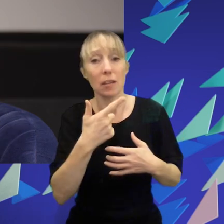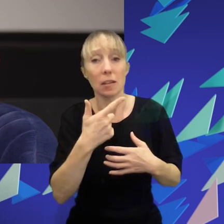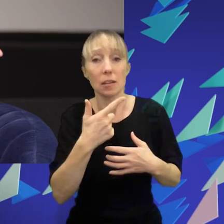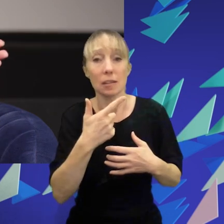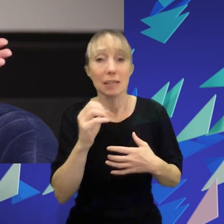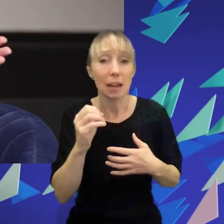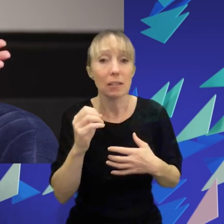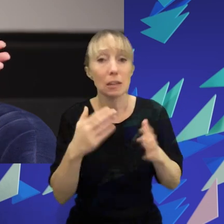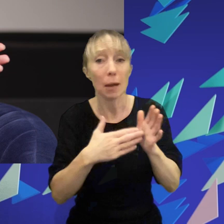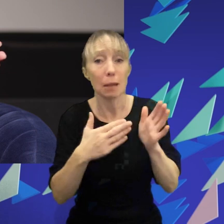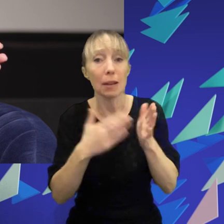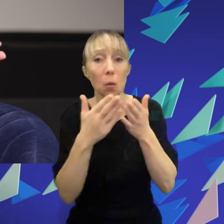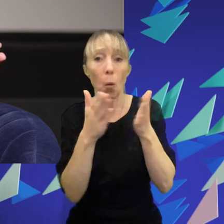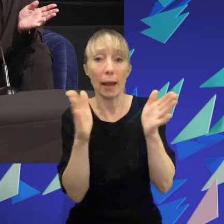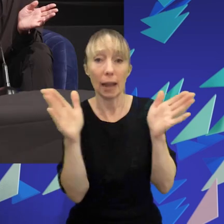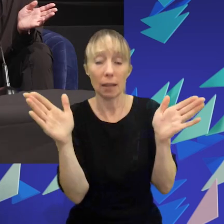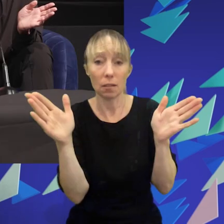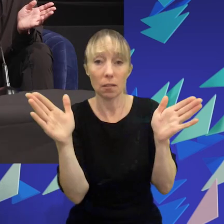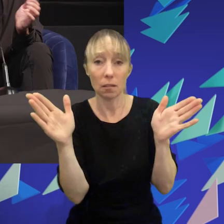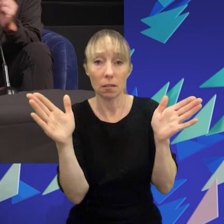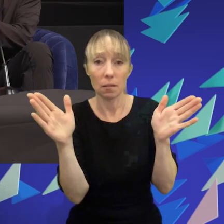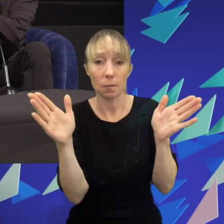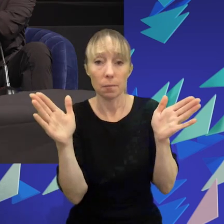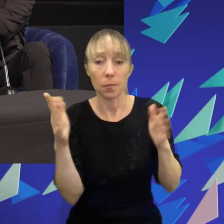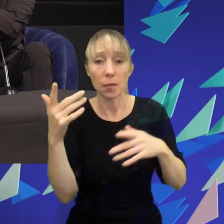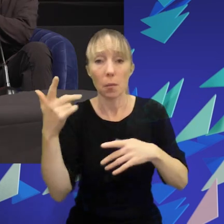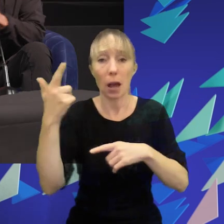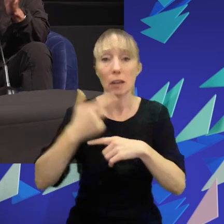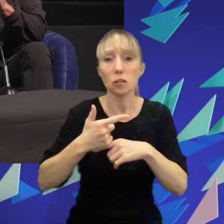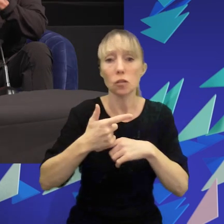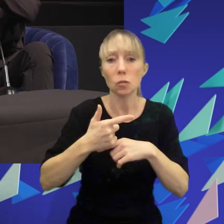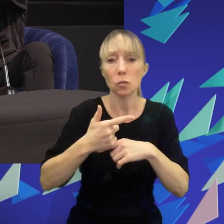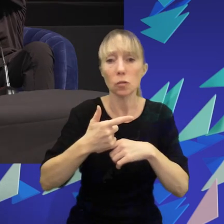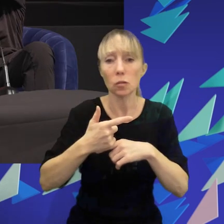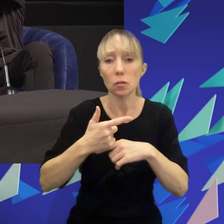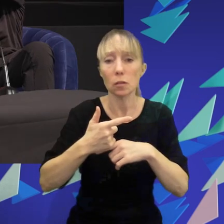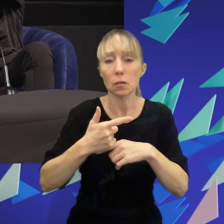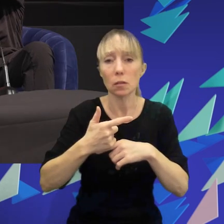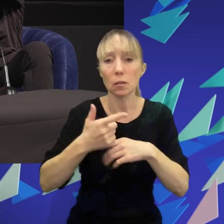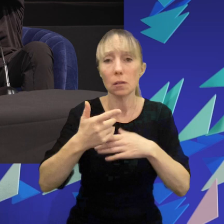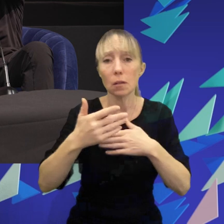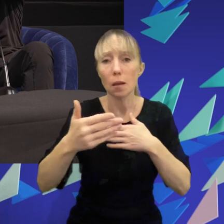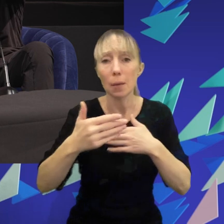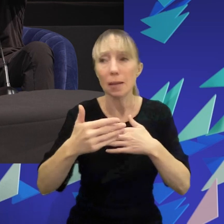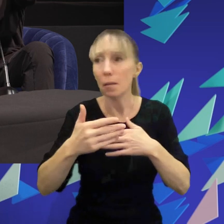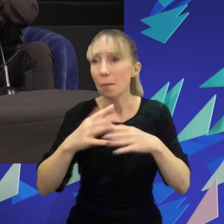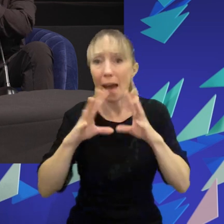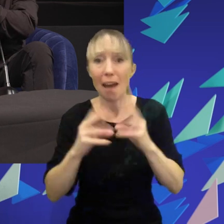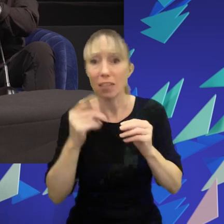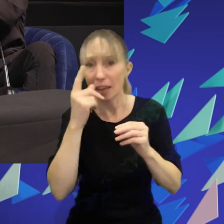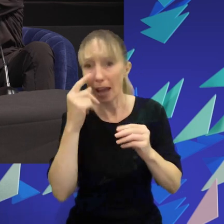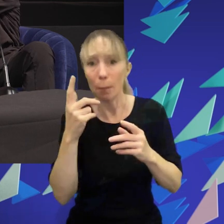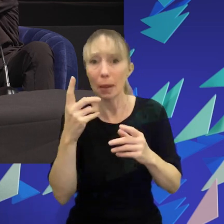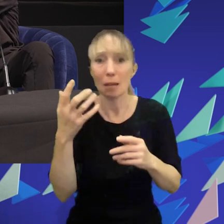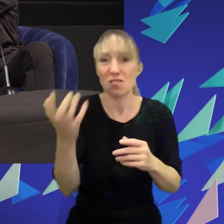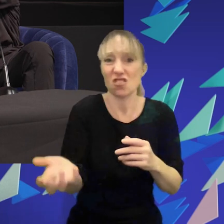millimeters wide lens, you know, when I shoot like a medium, you know, everything else is, it can be a piece of shit. They just have a